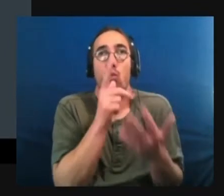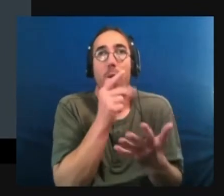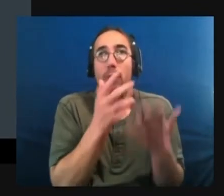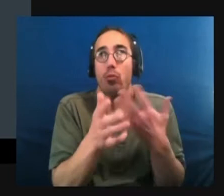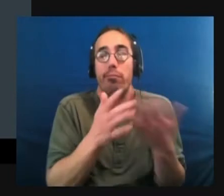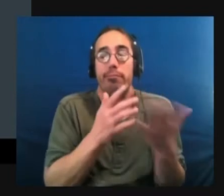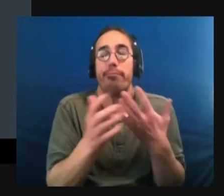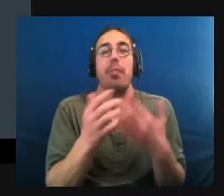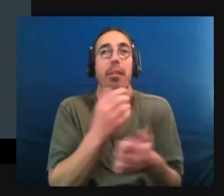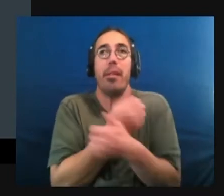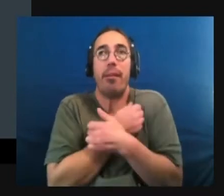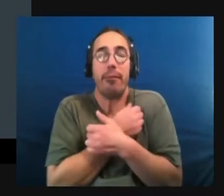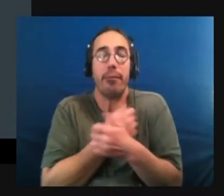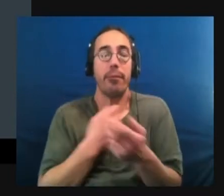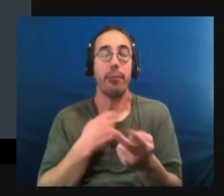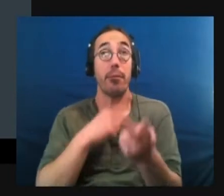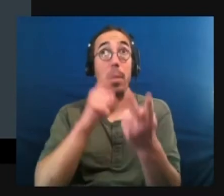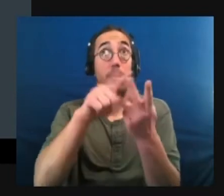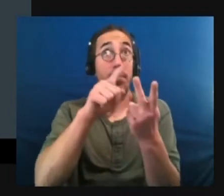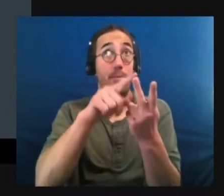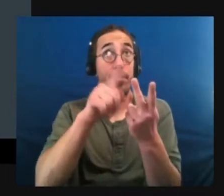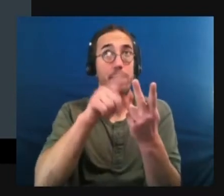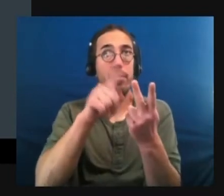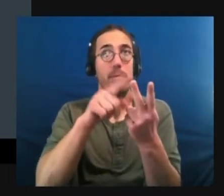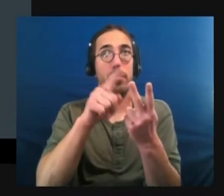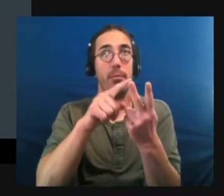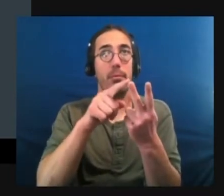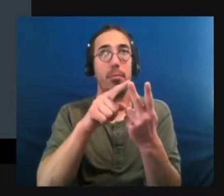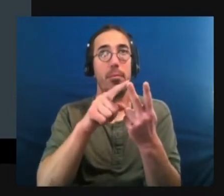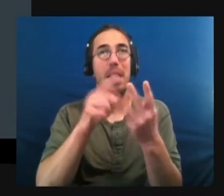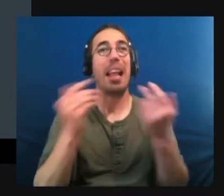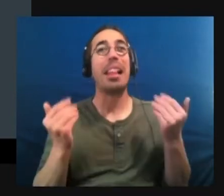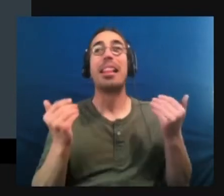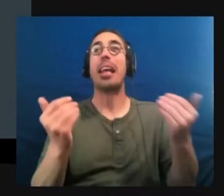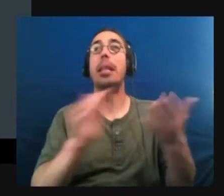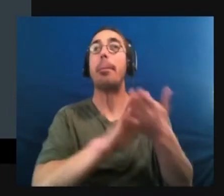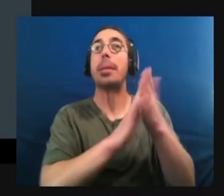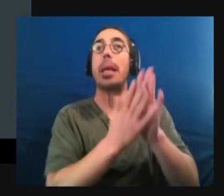and 2, let them be a kid.